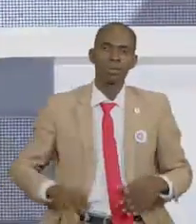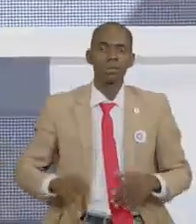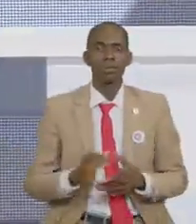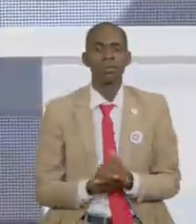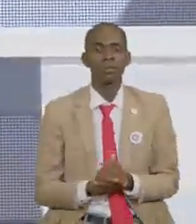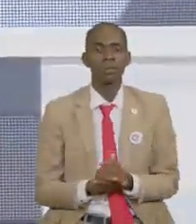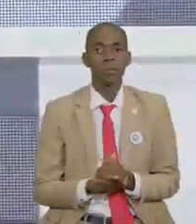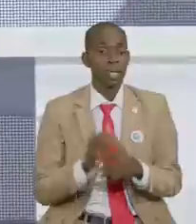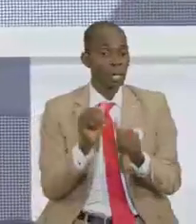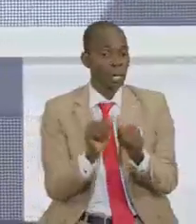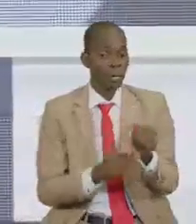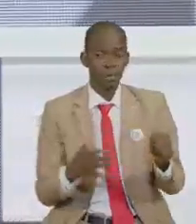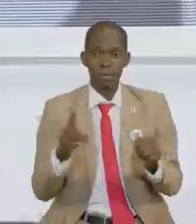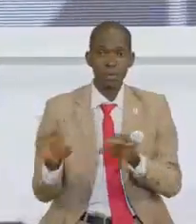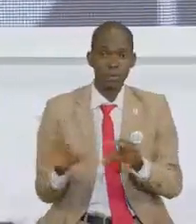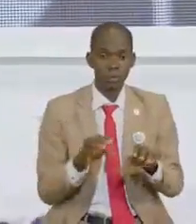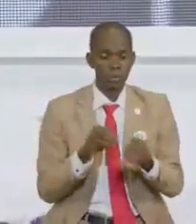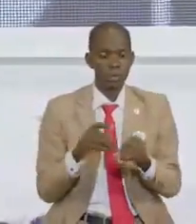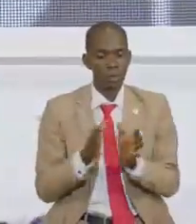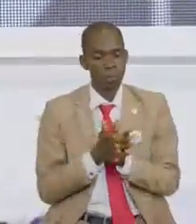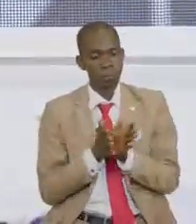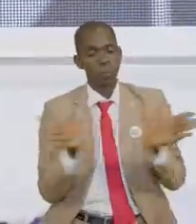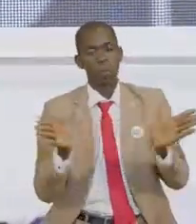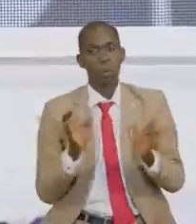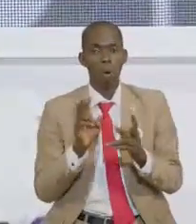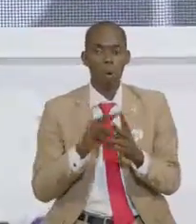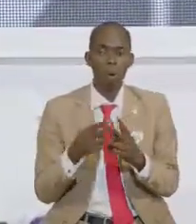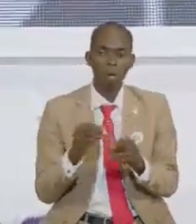Everything you do in the public, in the private,